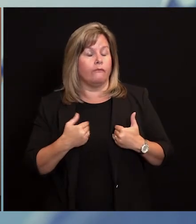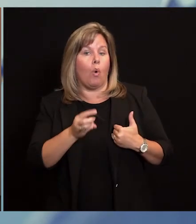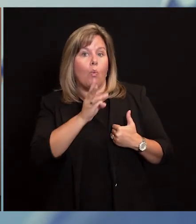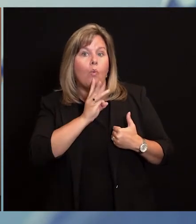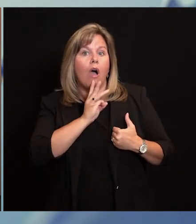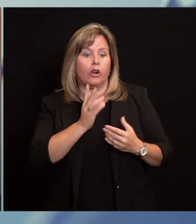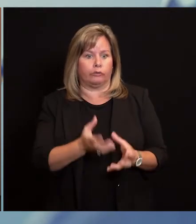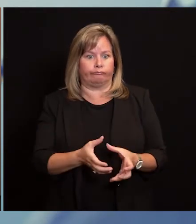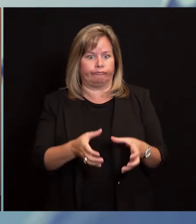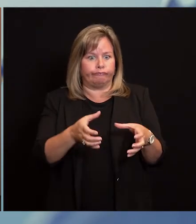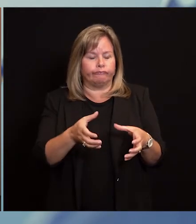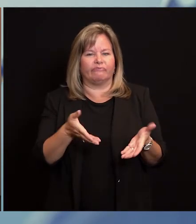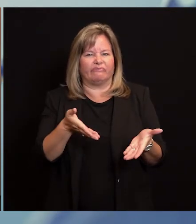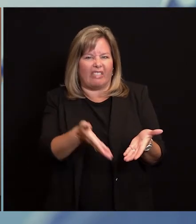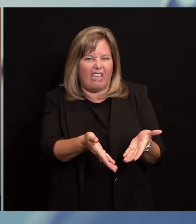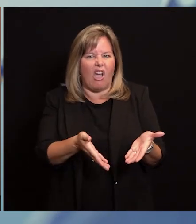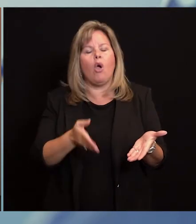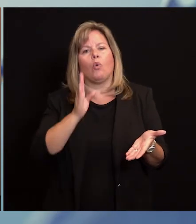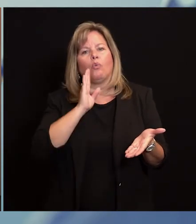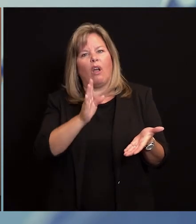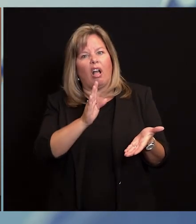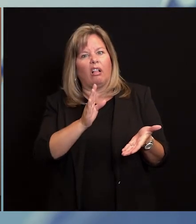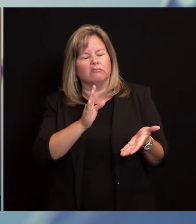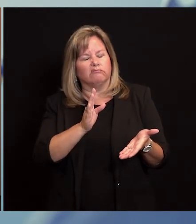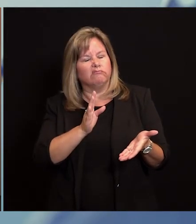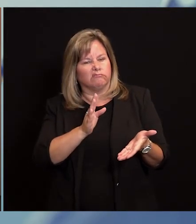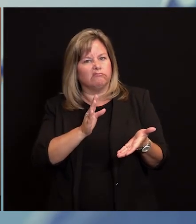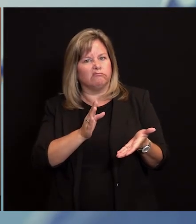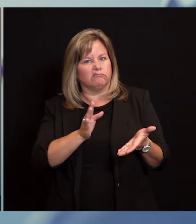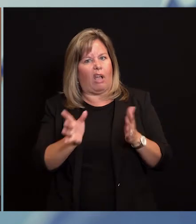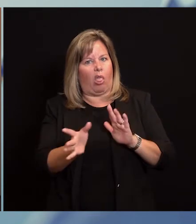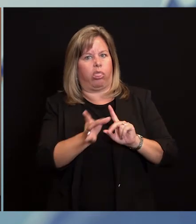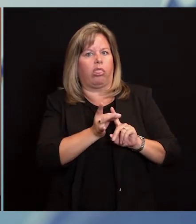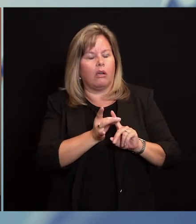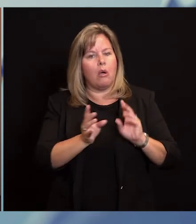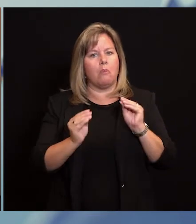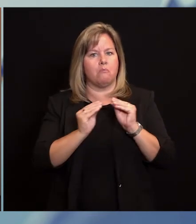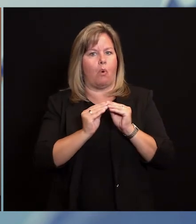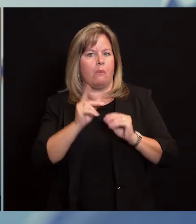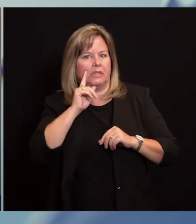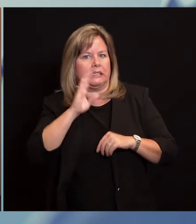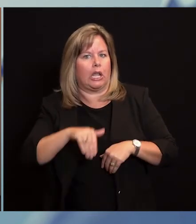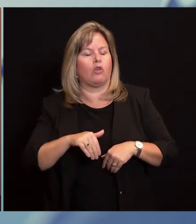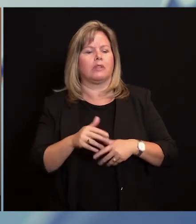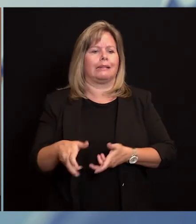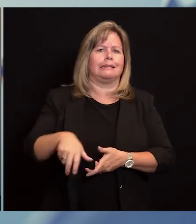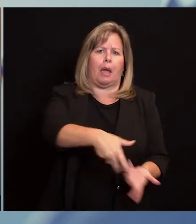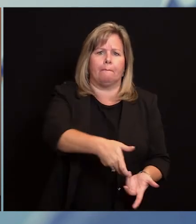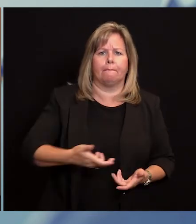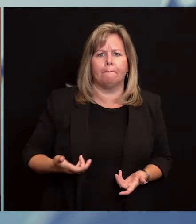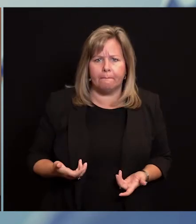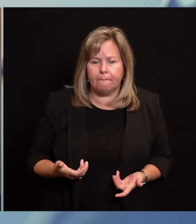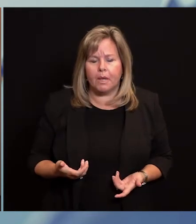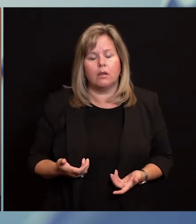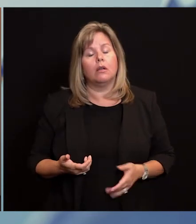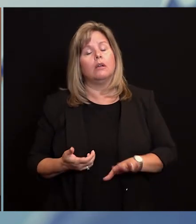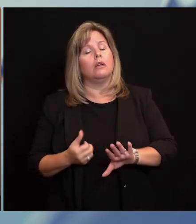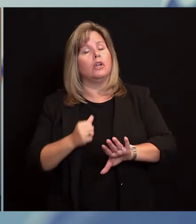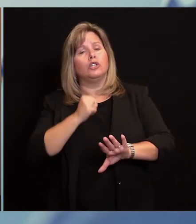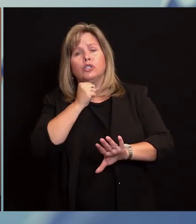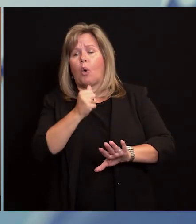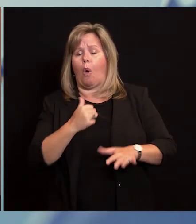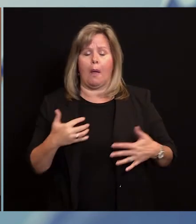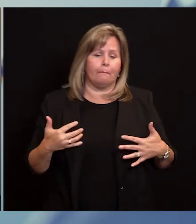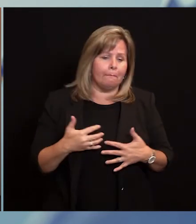out can help reduce the mosquito population around your home. So do those things. They're simple things. Don't panic. Please